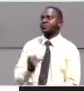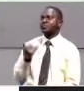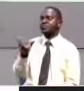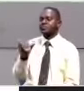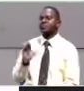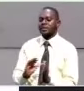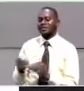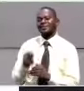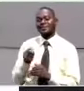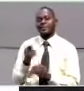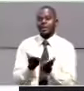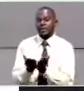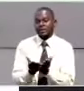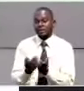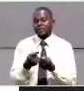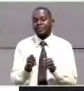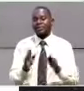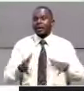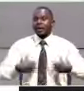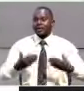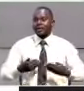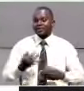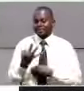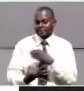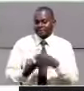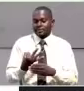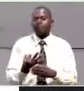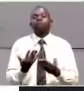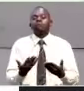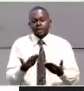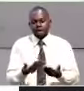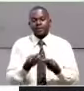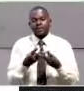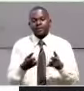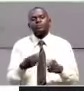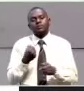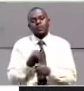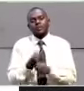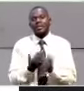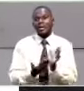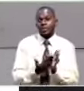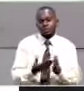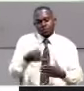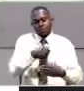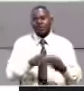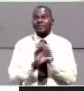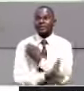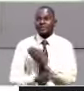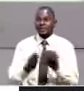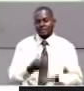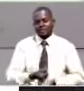to access these services. But I'm happy over the last 3 years, we have started doing these operations within the country with the